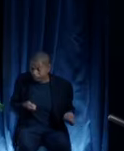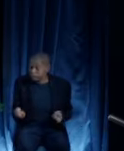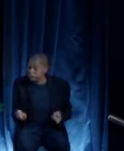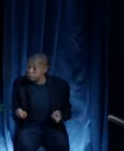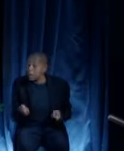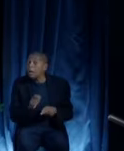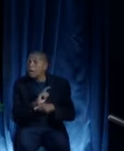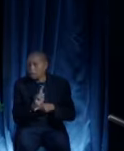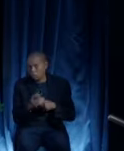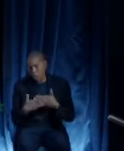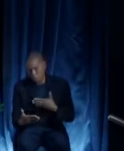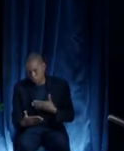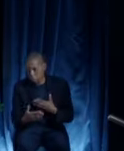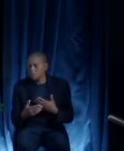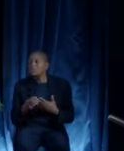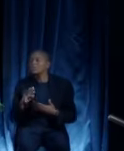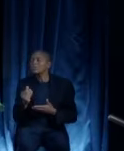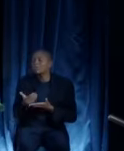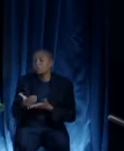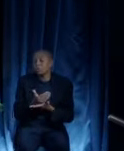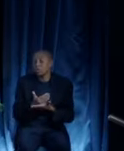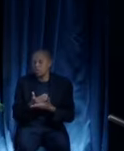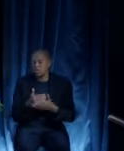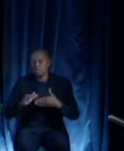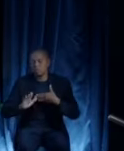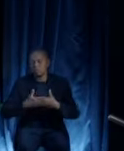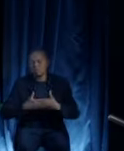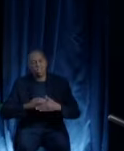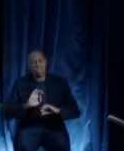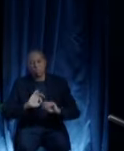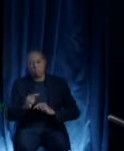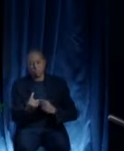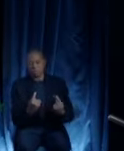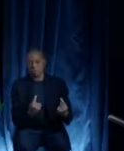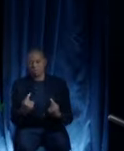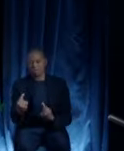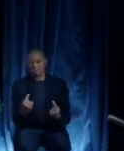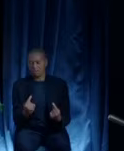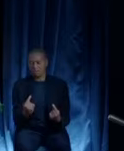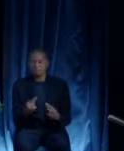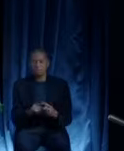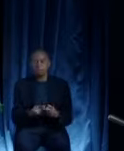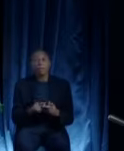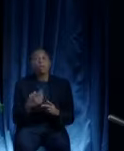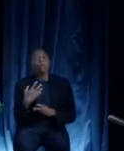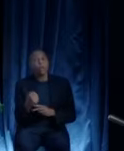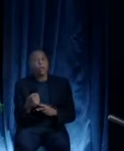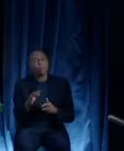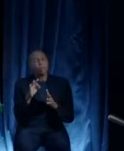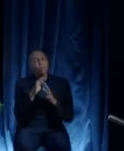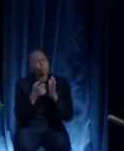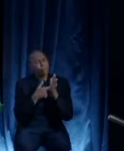let Joe Bloggs through the door. Who else have you got? You've got the privy councillors